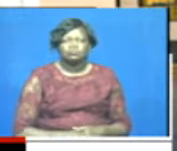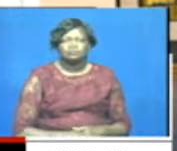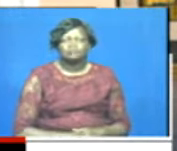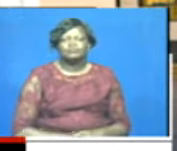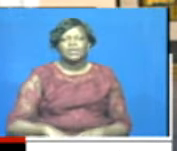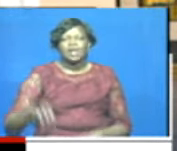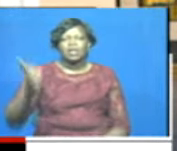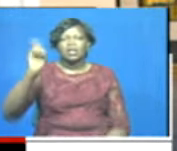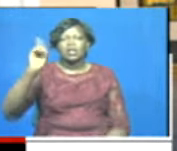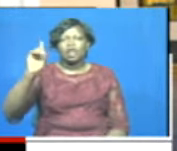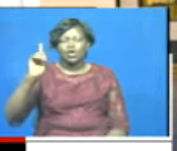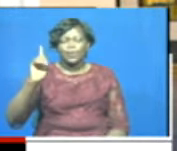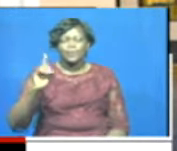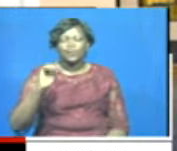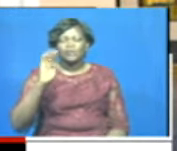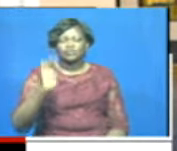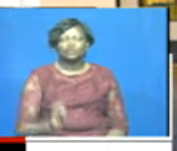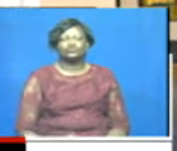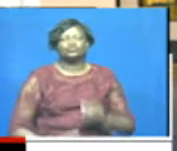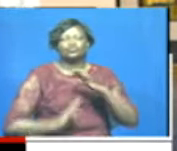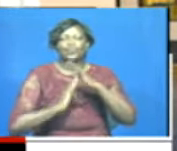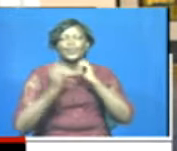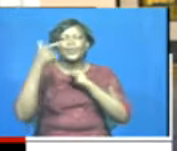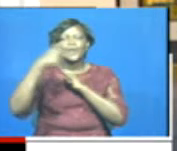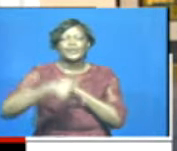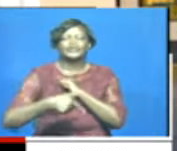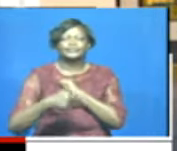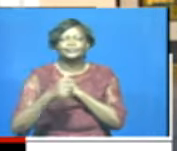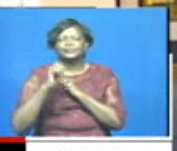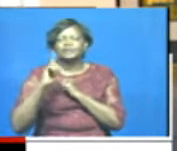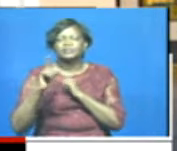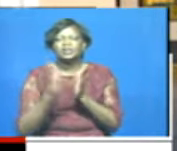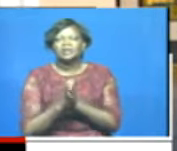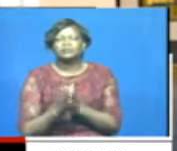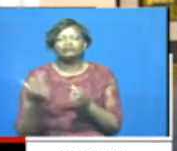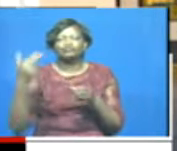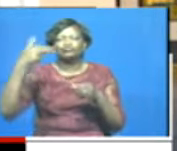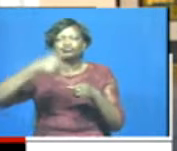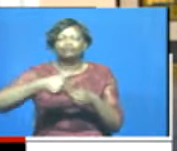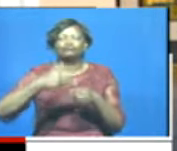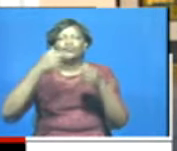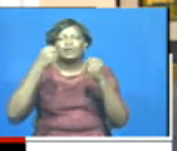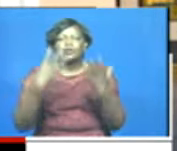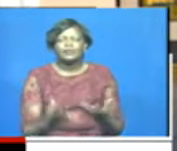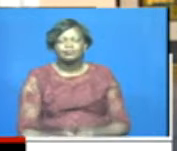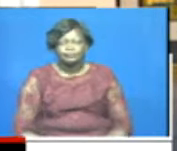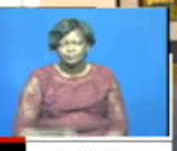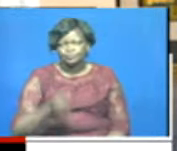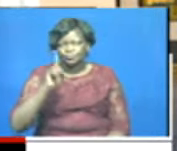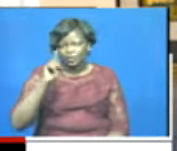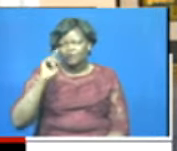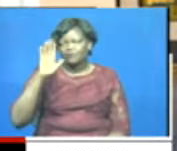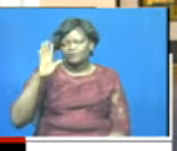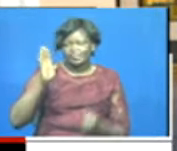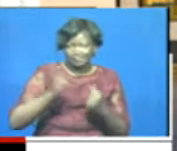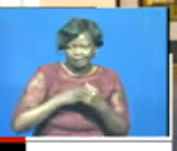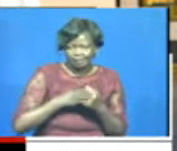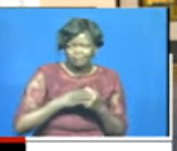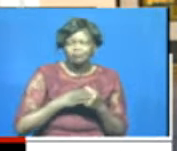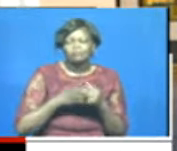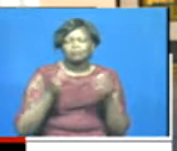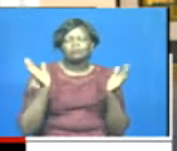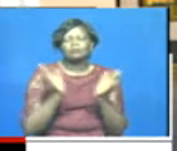Nairobi, a litre of super petrol, diesel and kerosene will sell at 159 shillings and 12